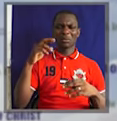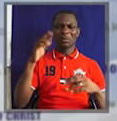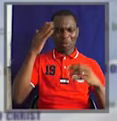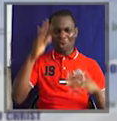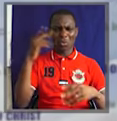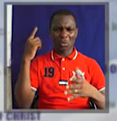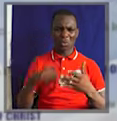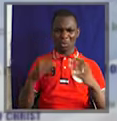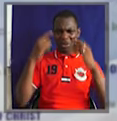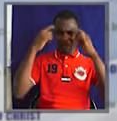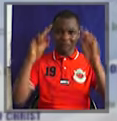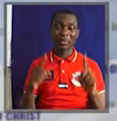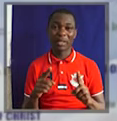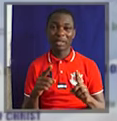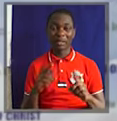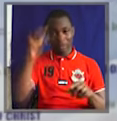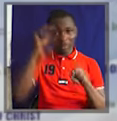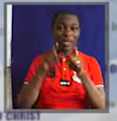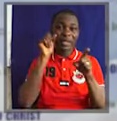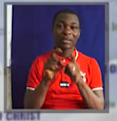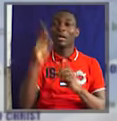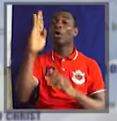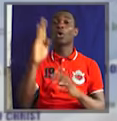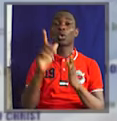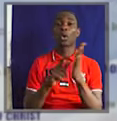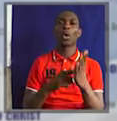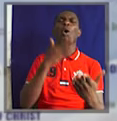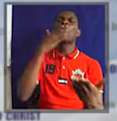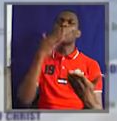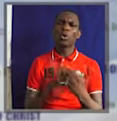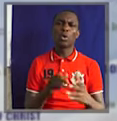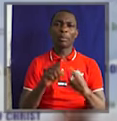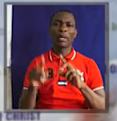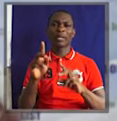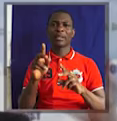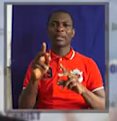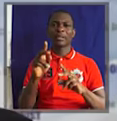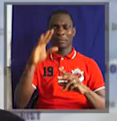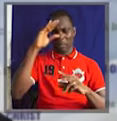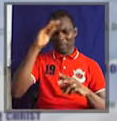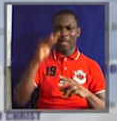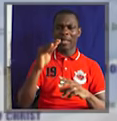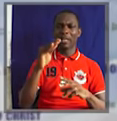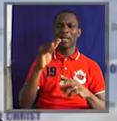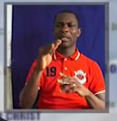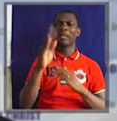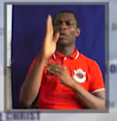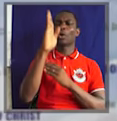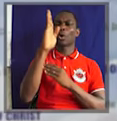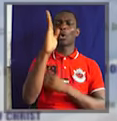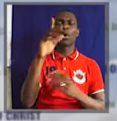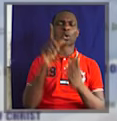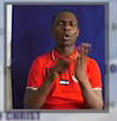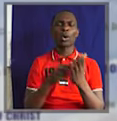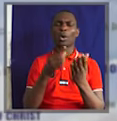da papa a wuti me onyanko pom rade e nkan ka mapa na so so nipa entumi nante nya me amra ne